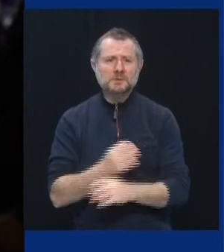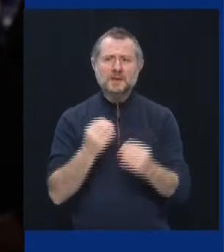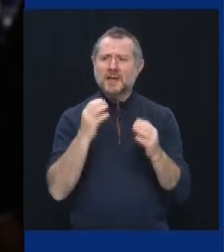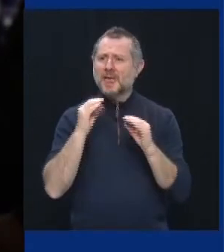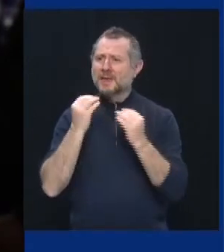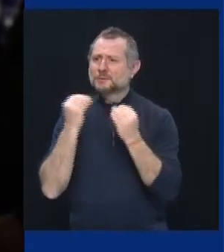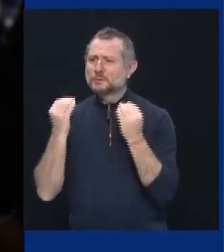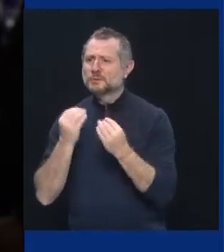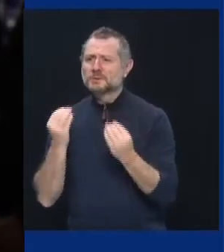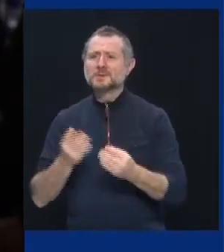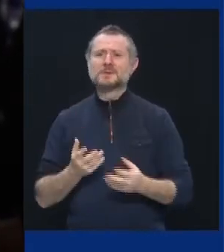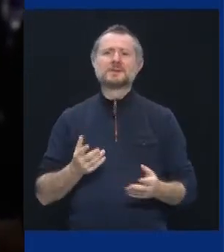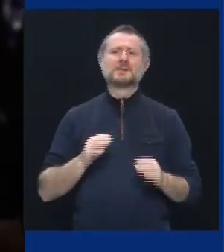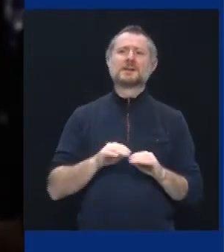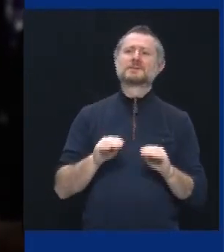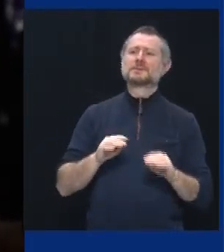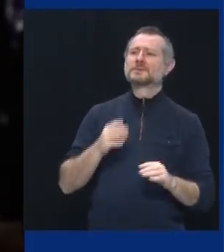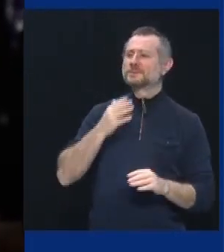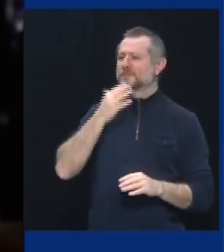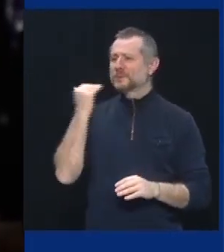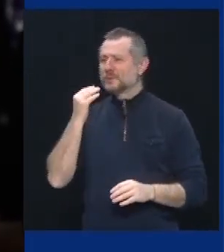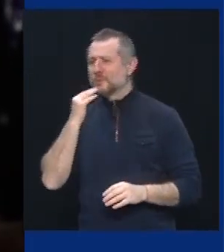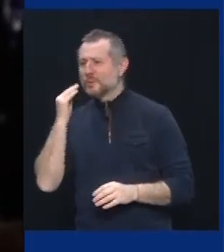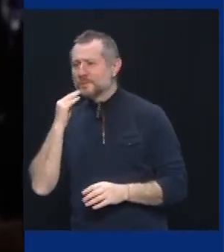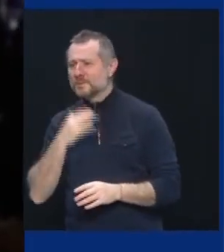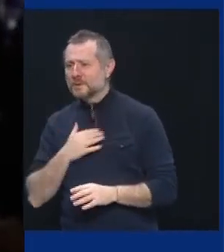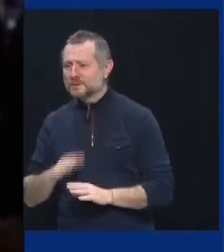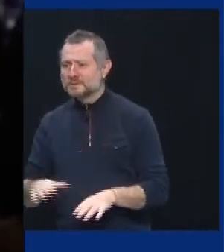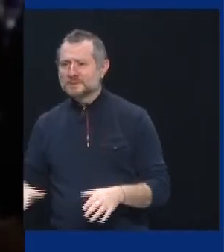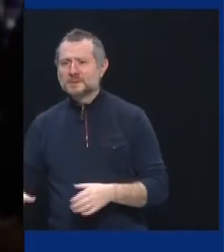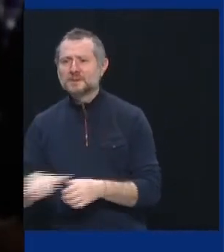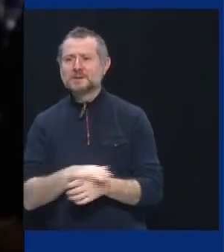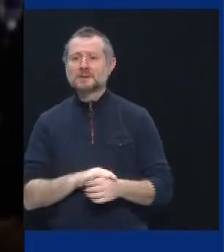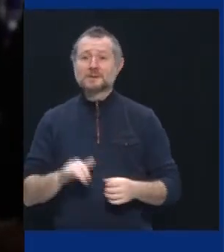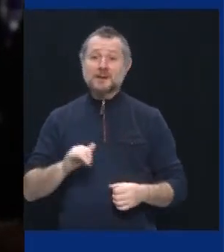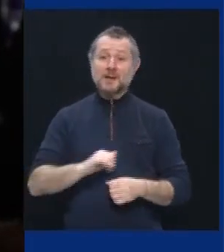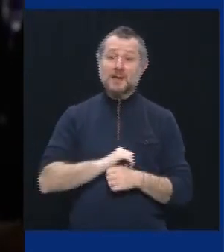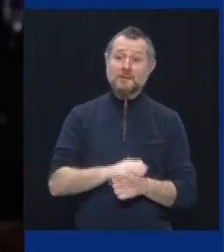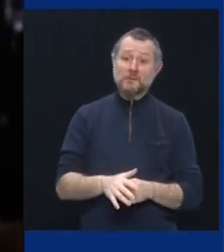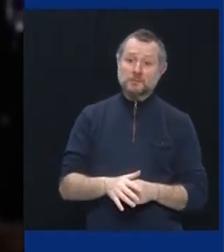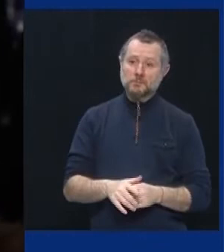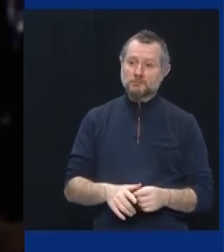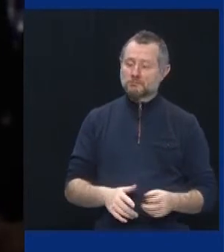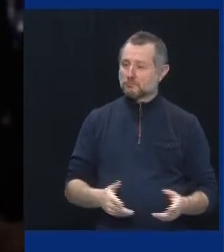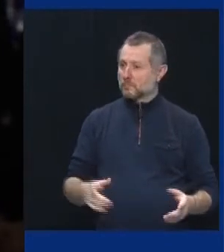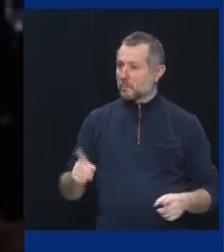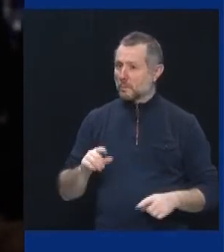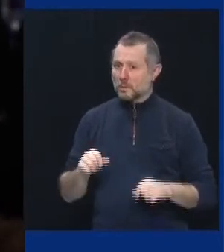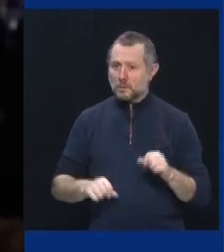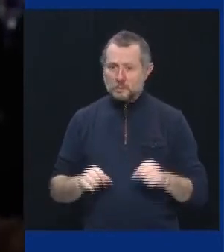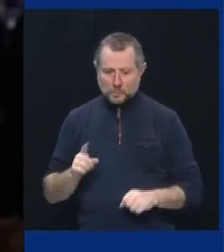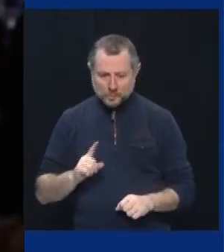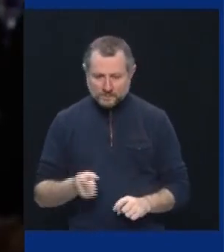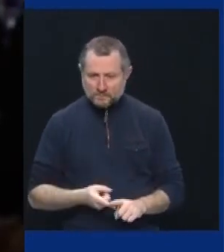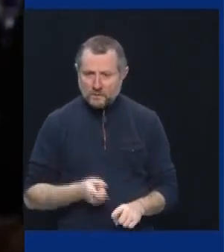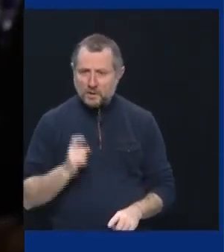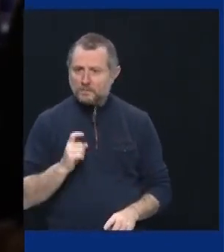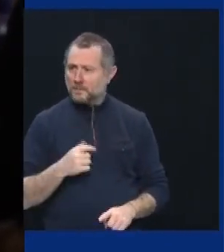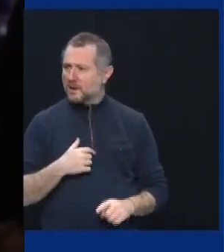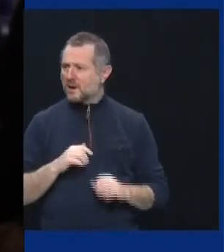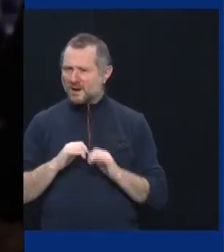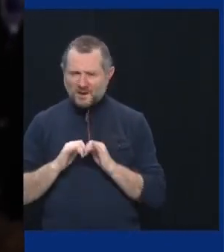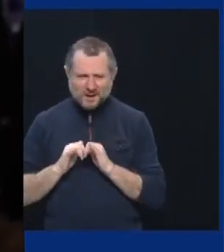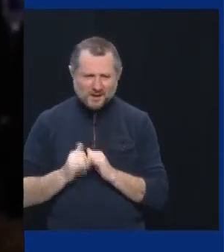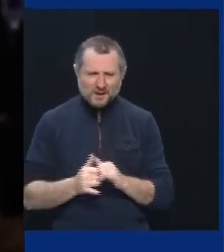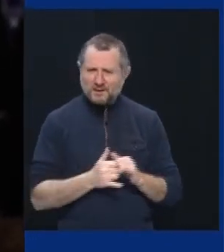children, to have a disease that no one knows where it came from, how we're